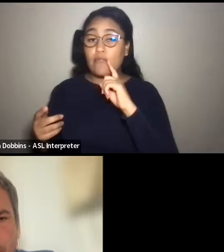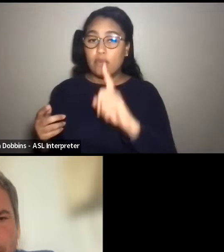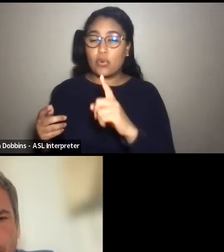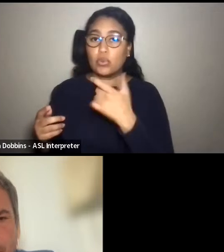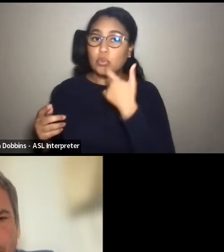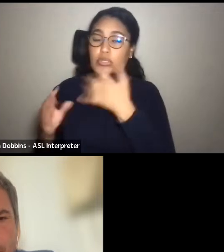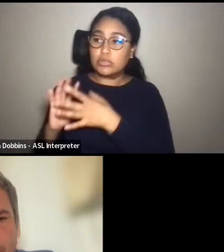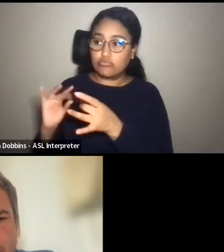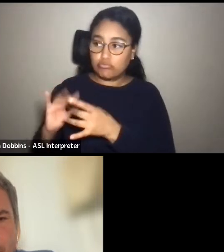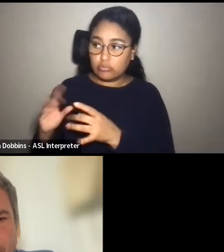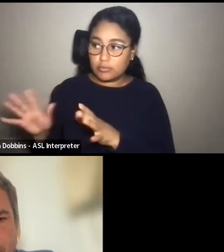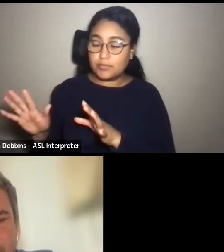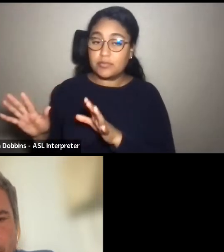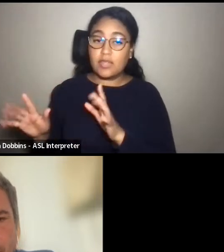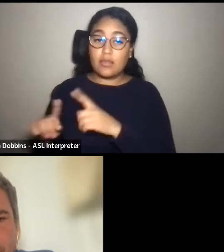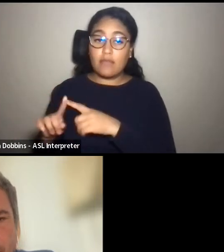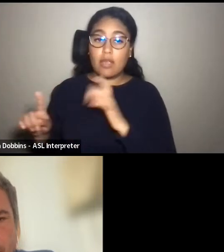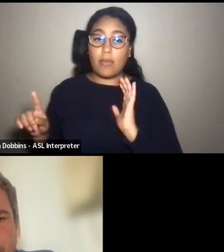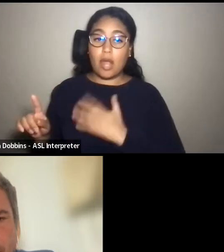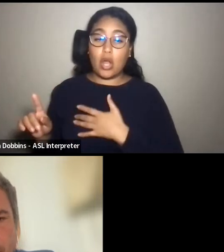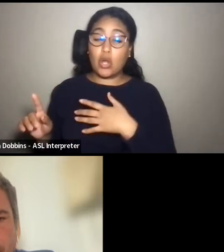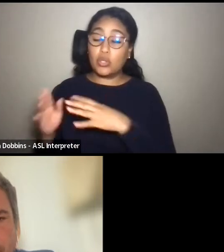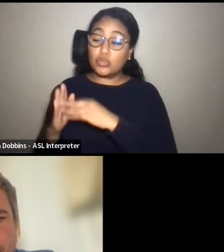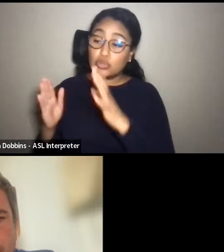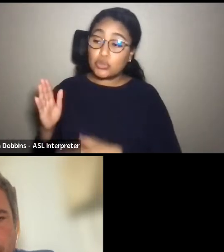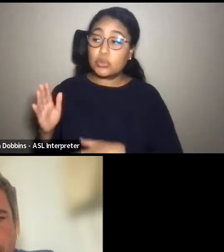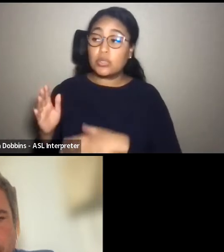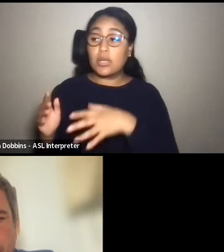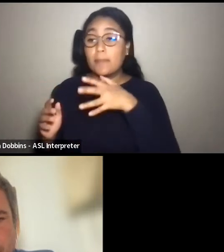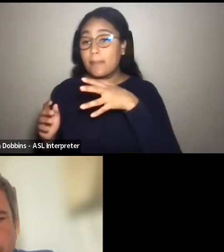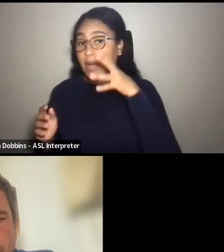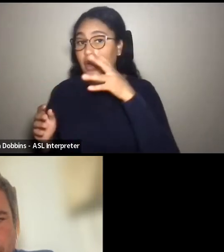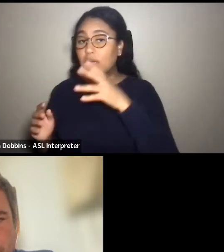everybody who spoke, from our students to our parents to our staff.